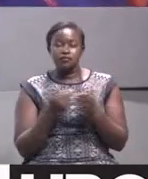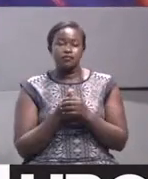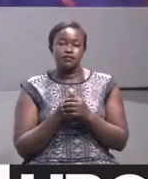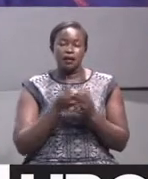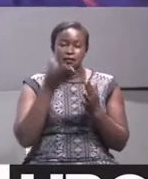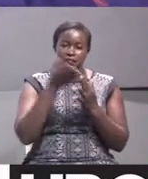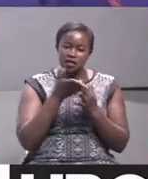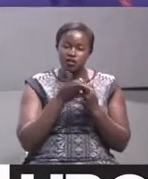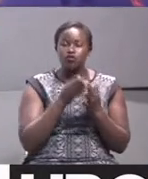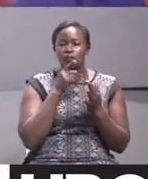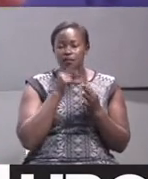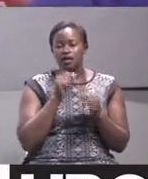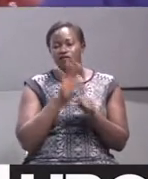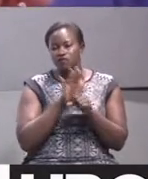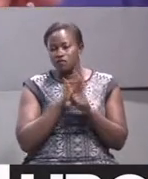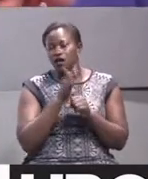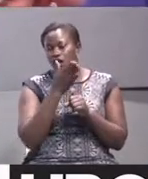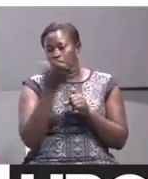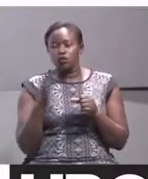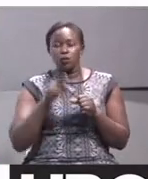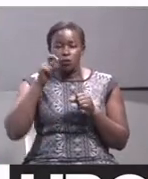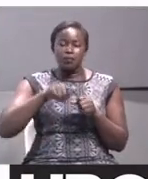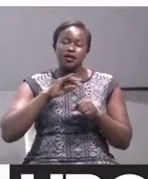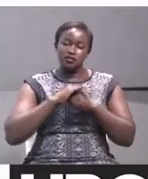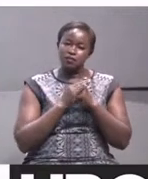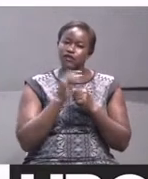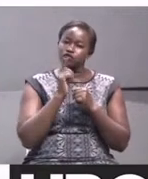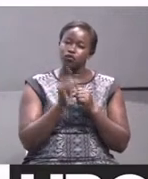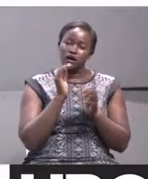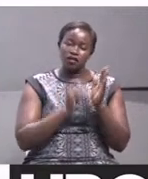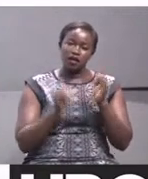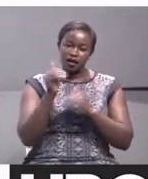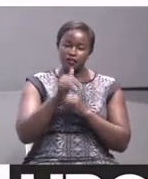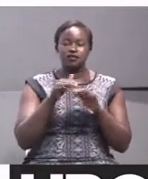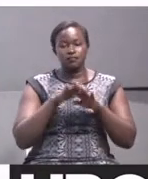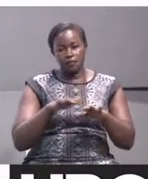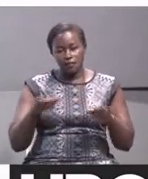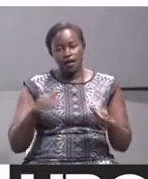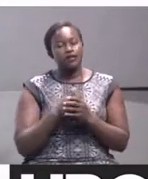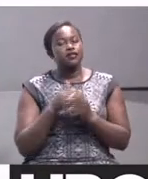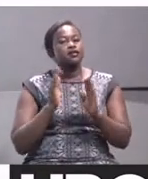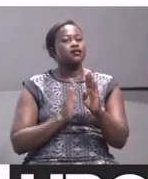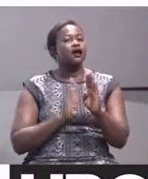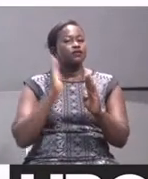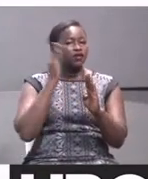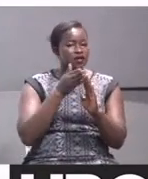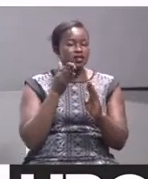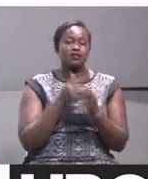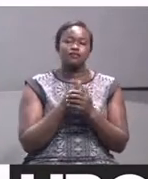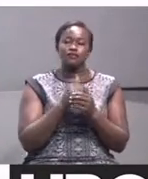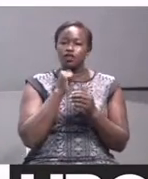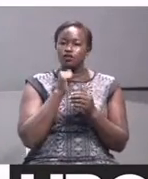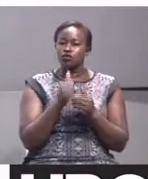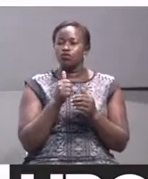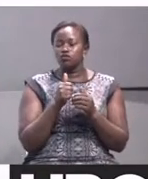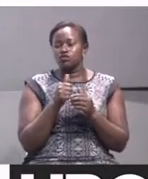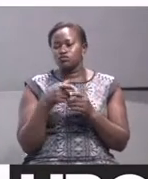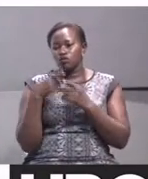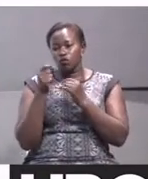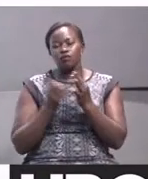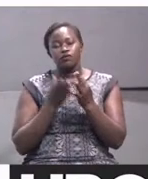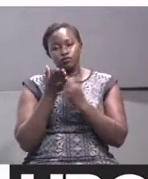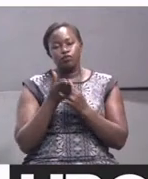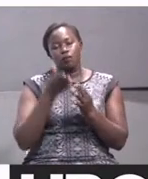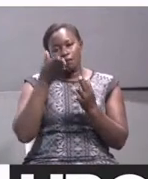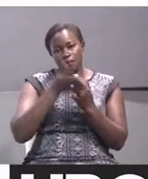middlemen, and we must ensure that they can access the market directly without going through